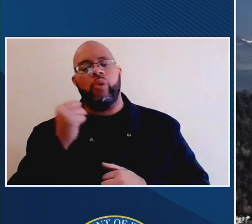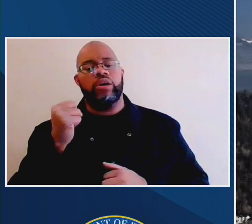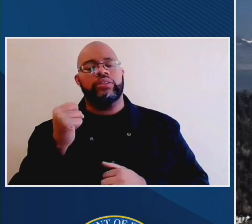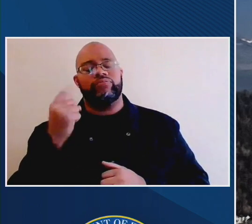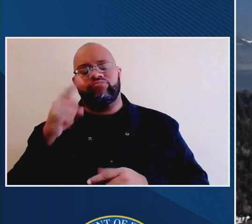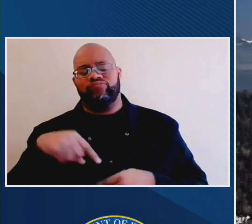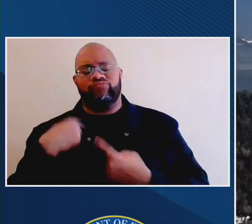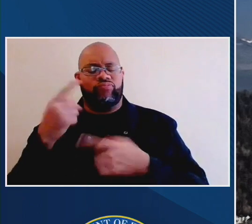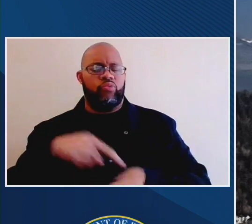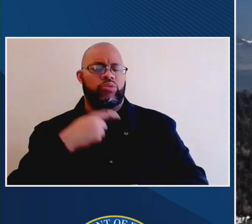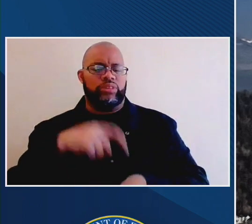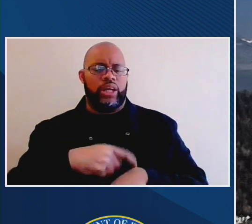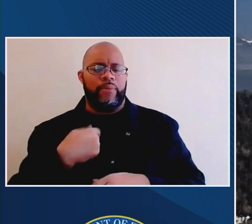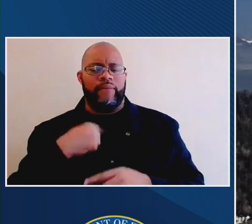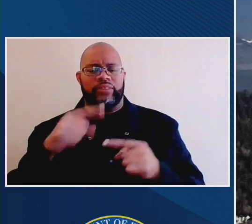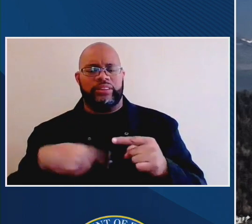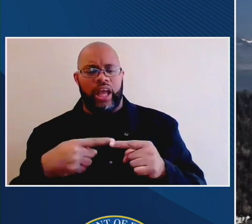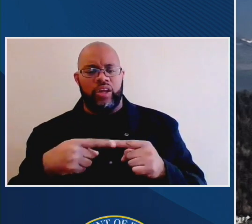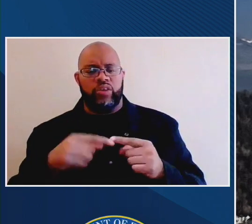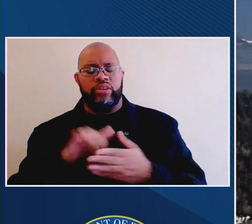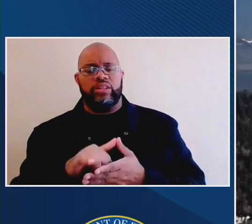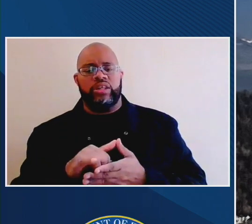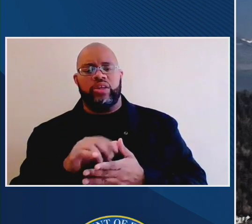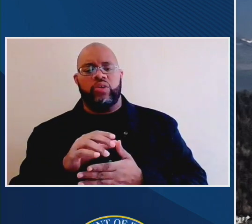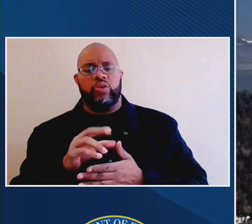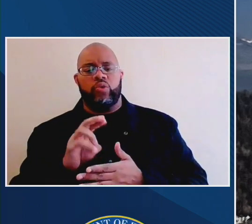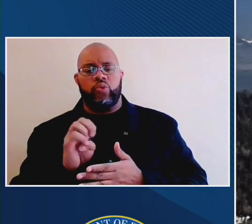He said the last time was in 2008.